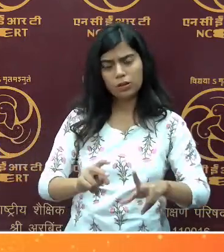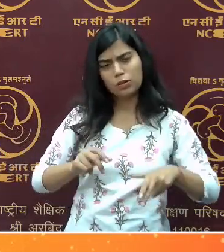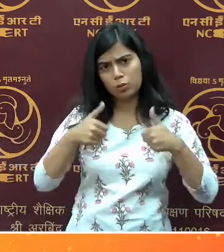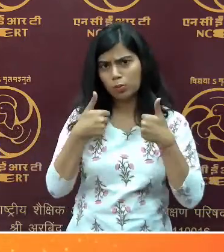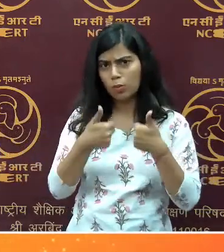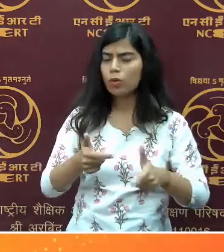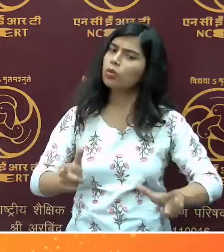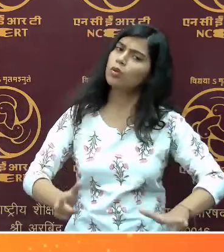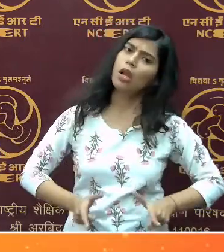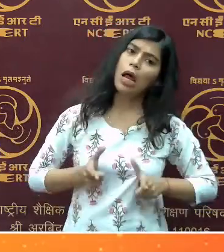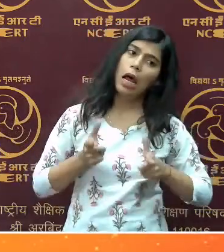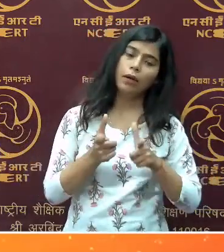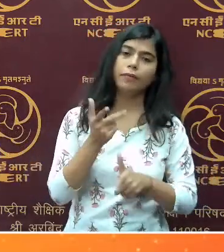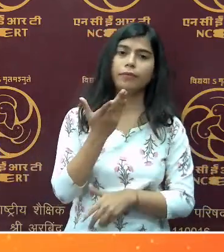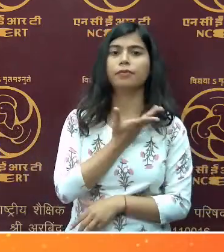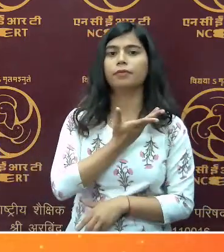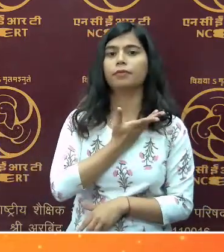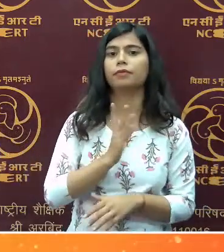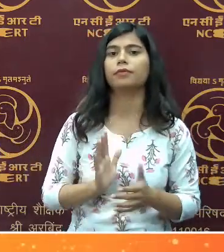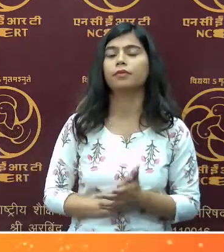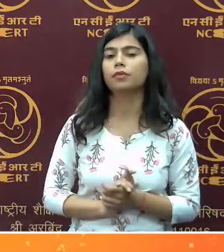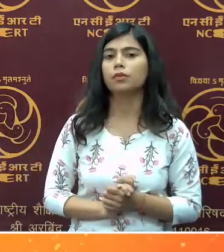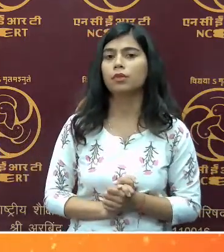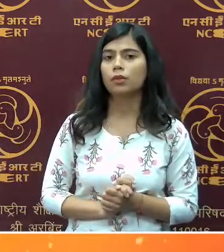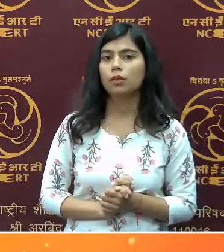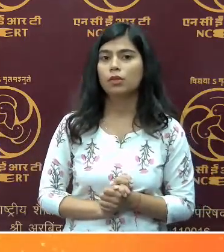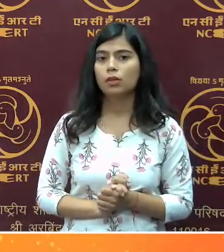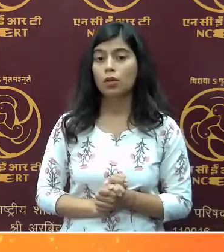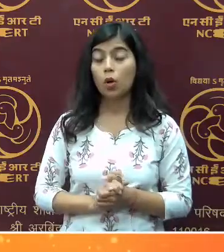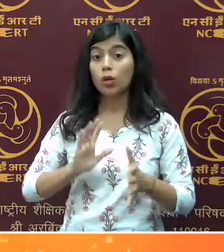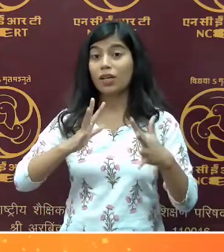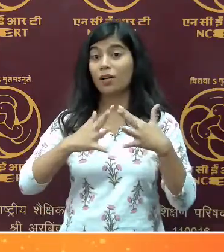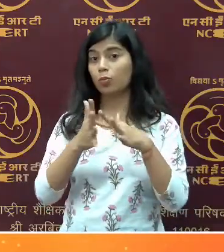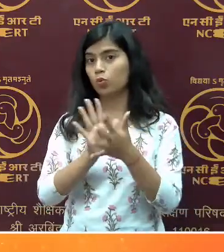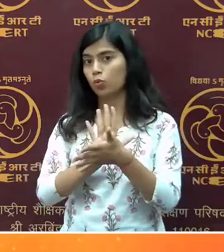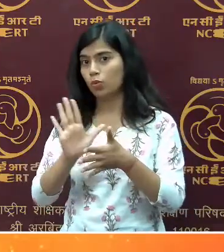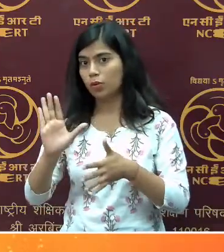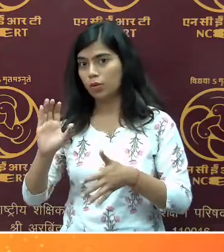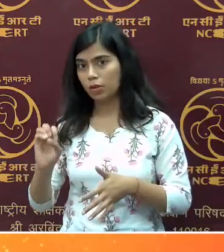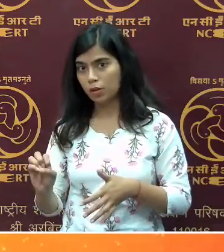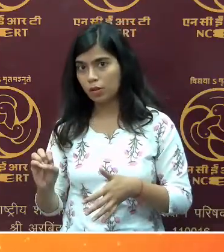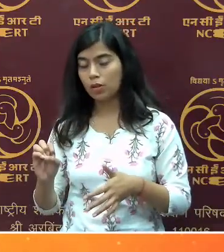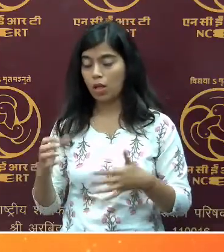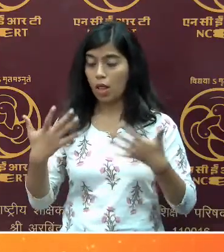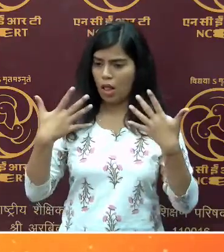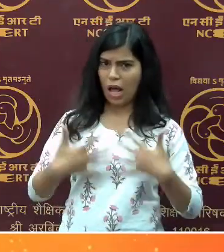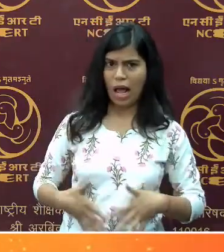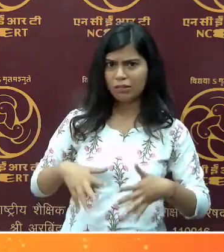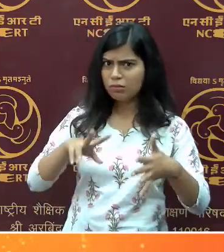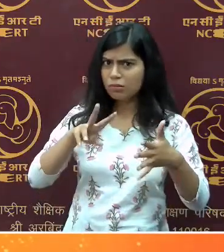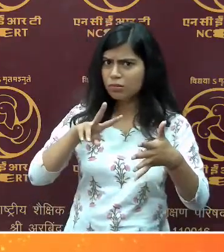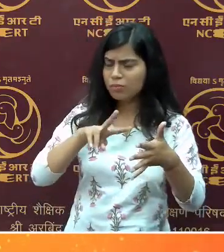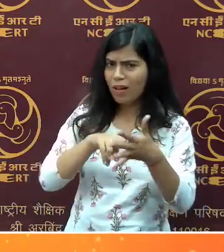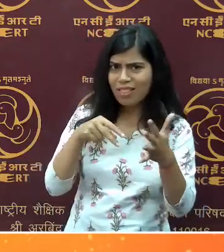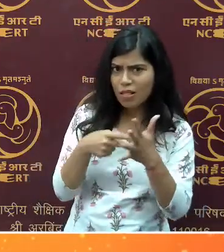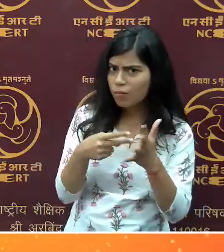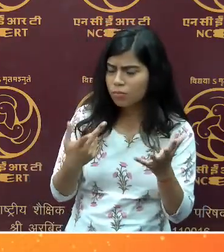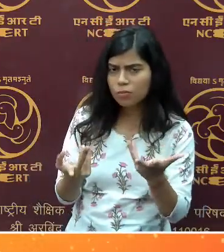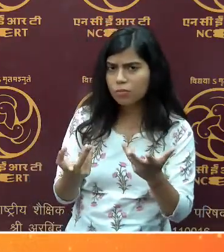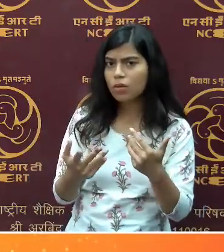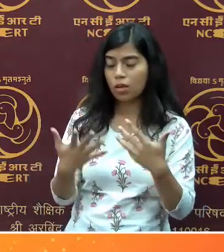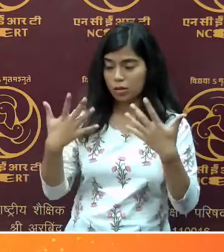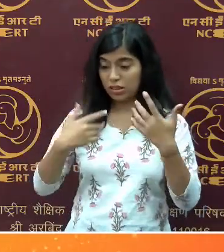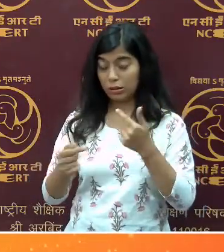Even what WHO also interprets like a right to health does not mean mere absence of disease,